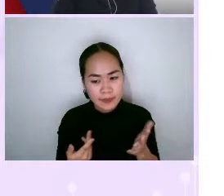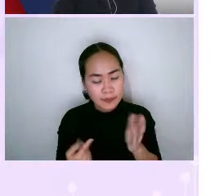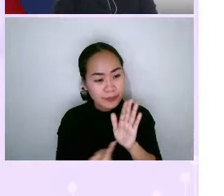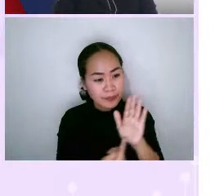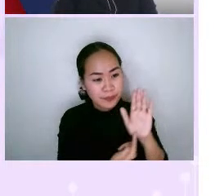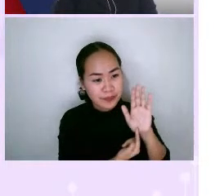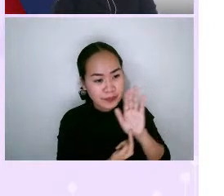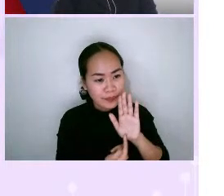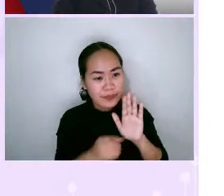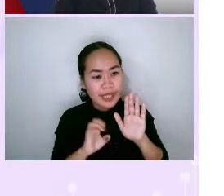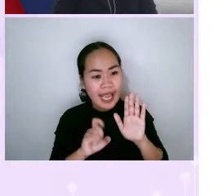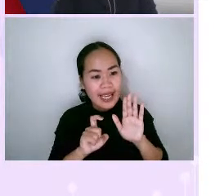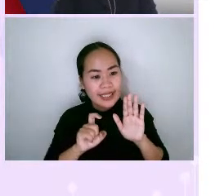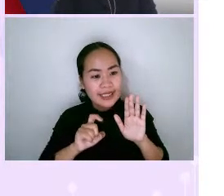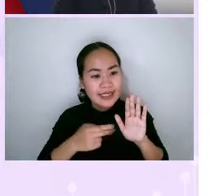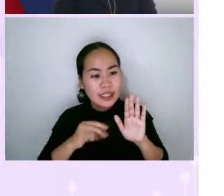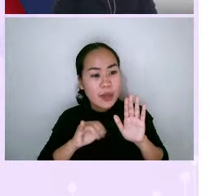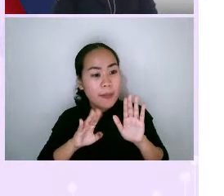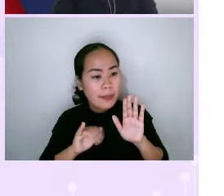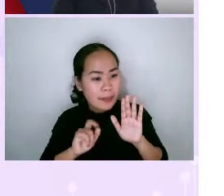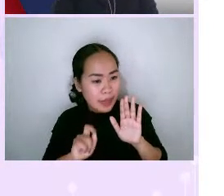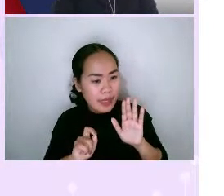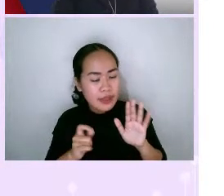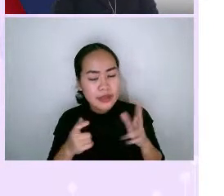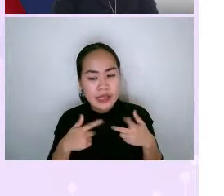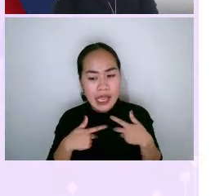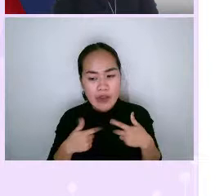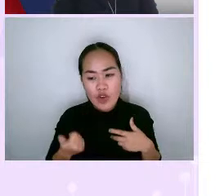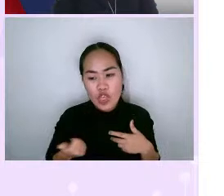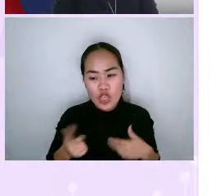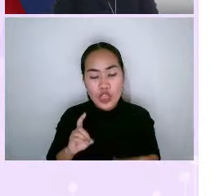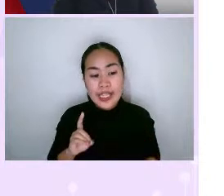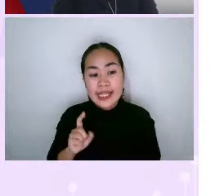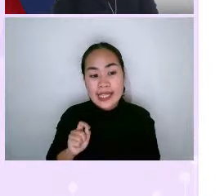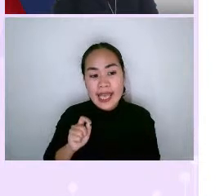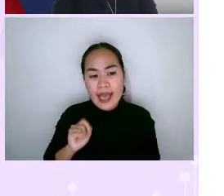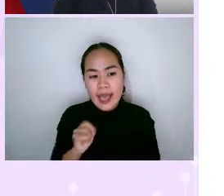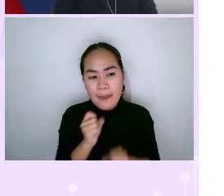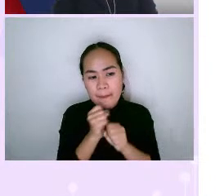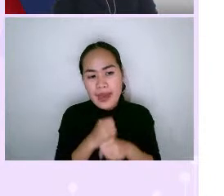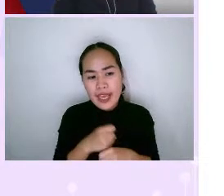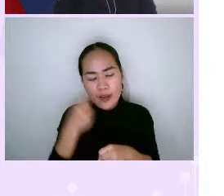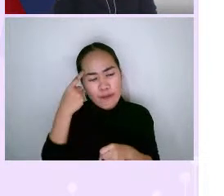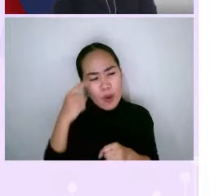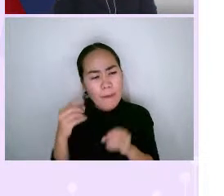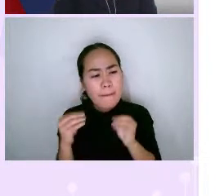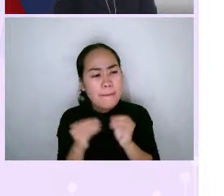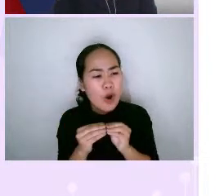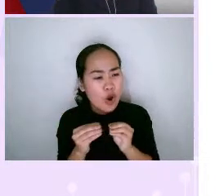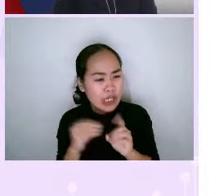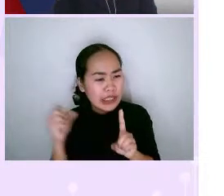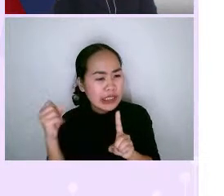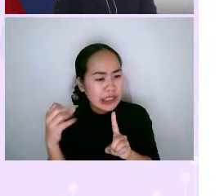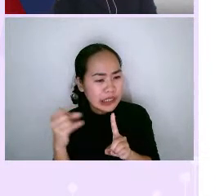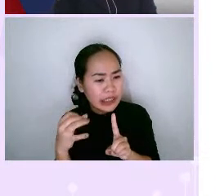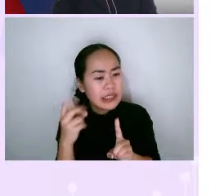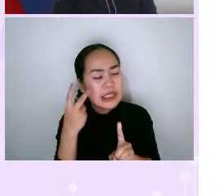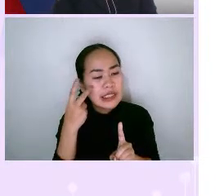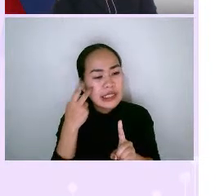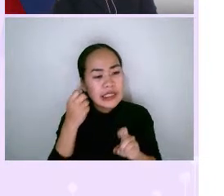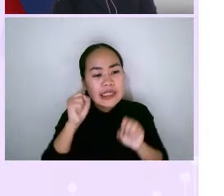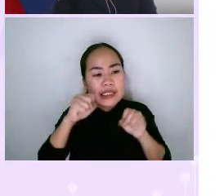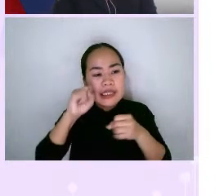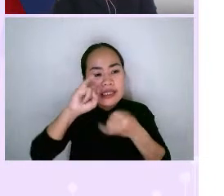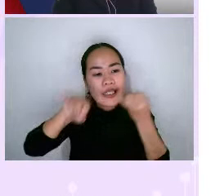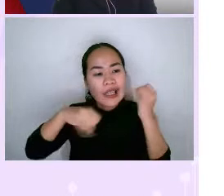is organizing and initiating for our MSMEs to be exposed in the international market. Just